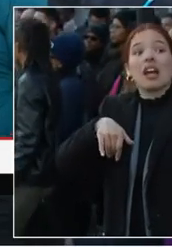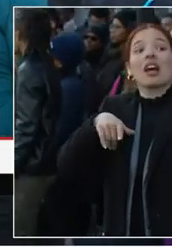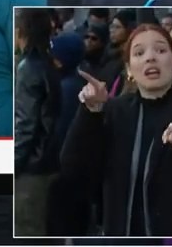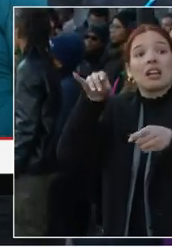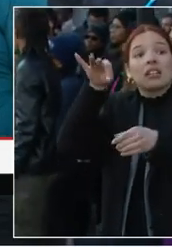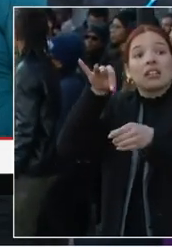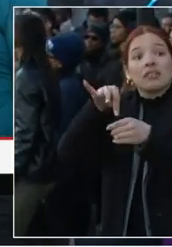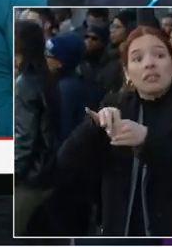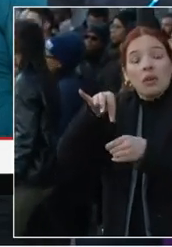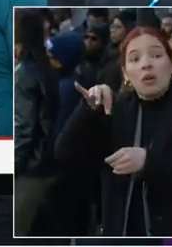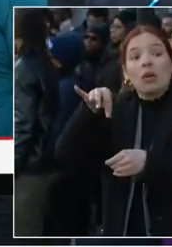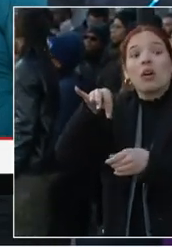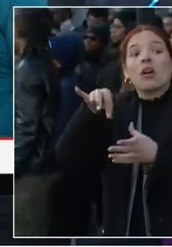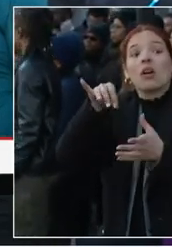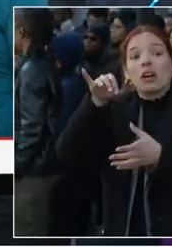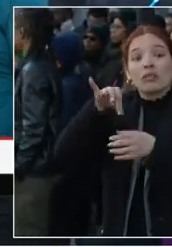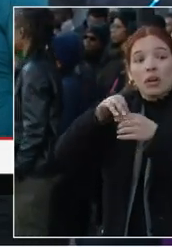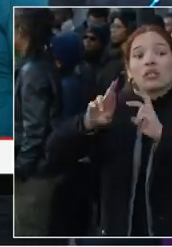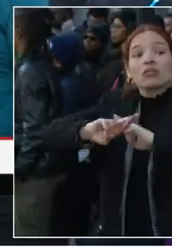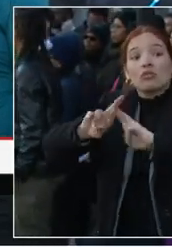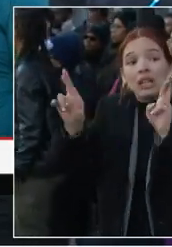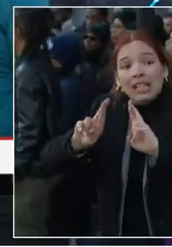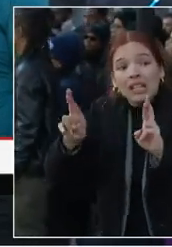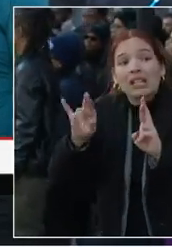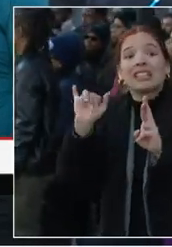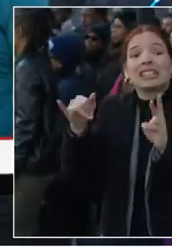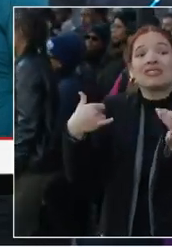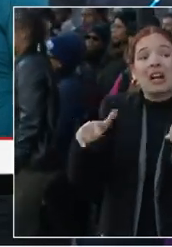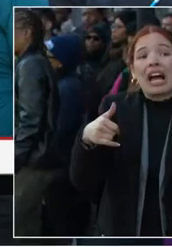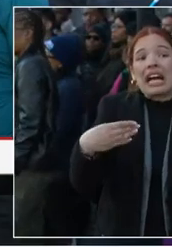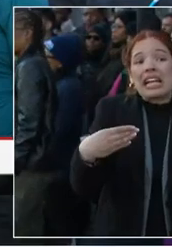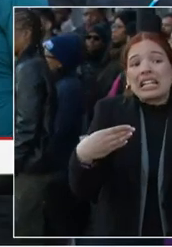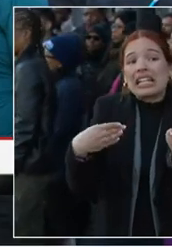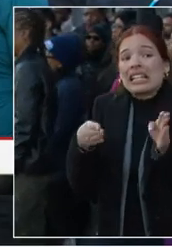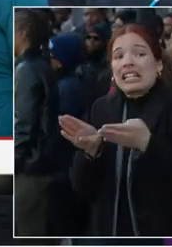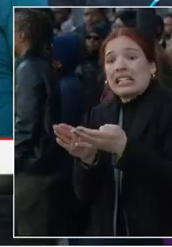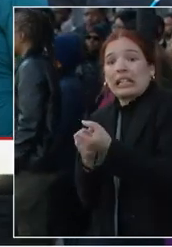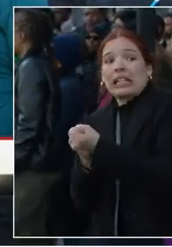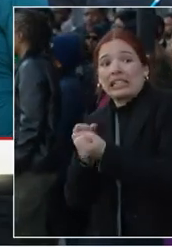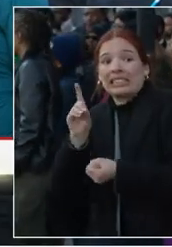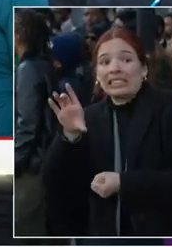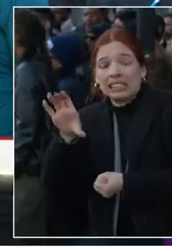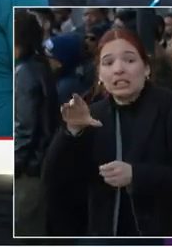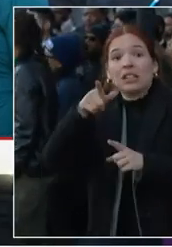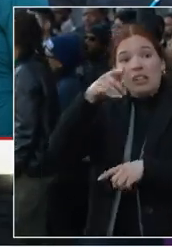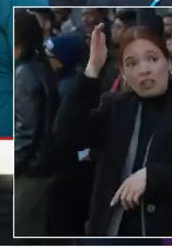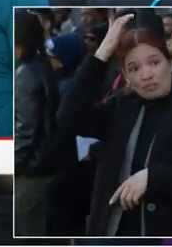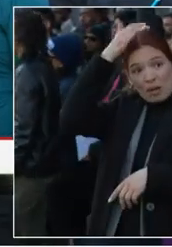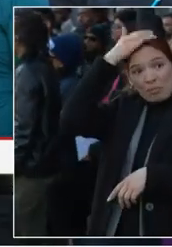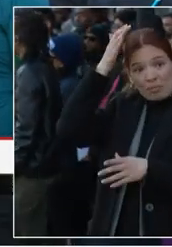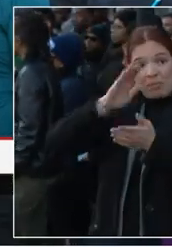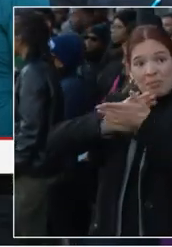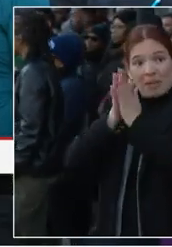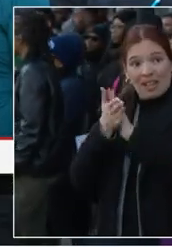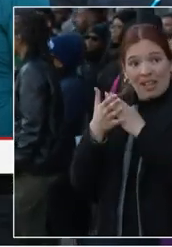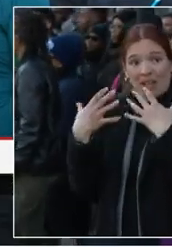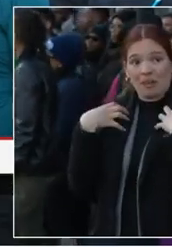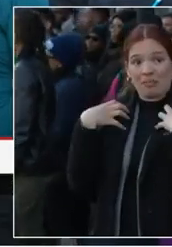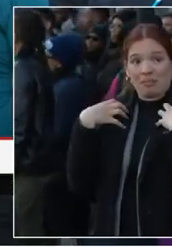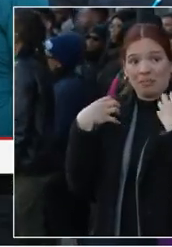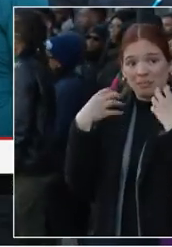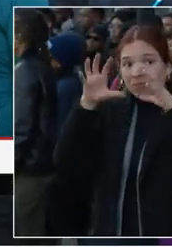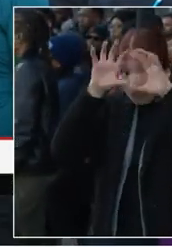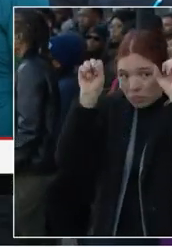to be ready when the winds moved in our direction. When Trump became president, we stayed focused on